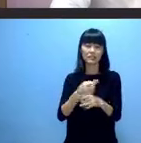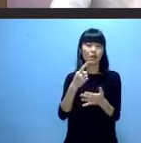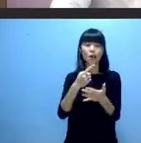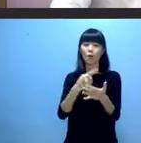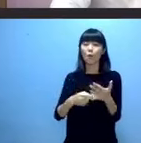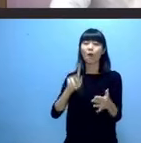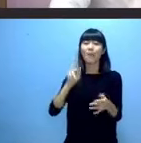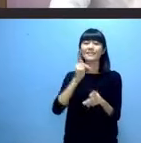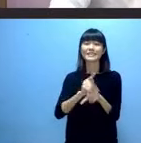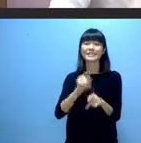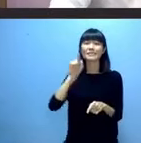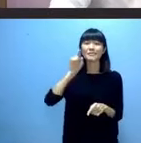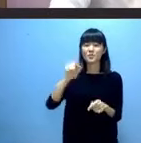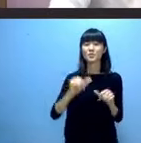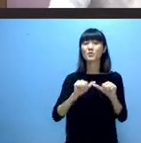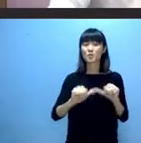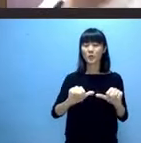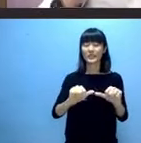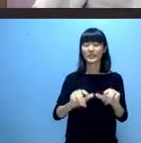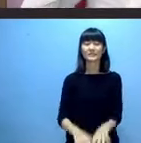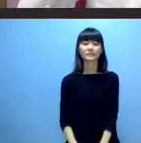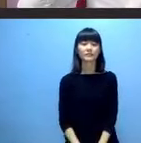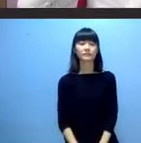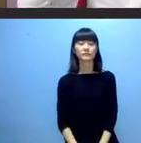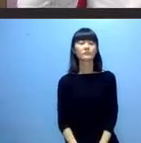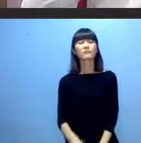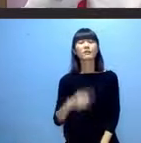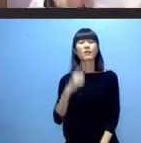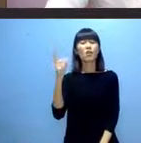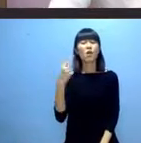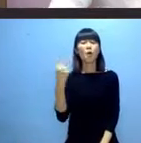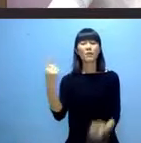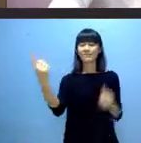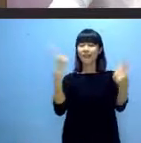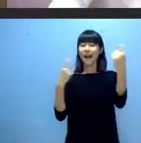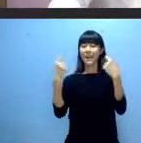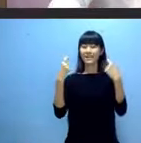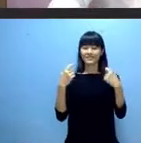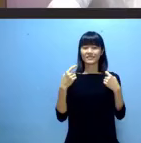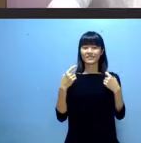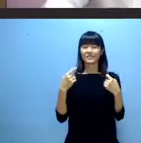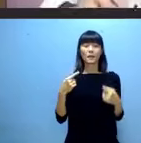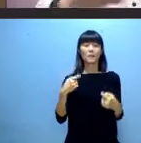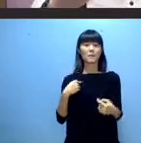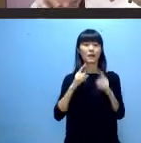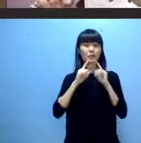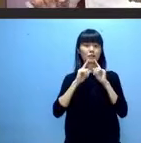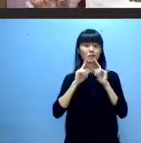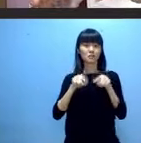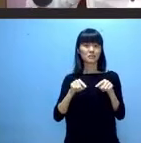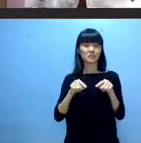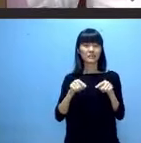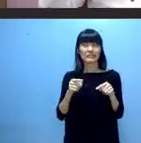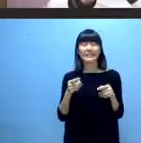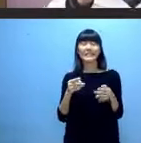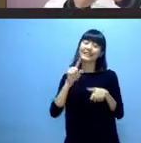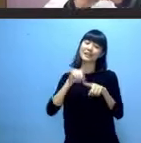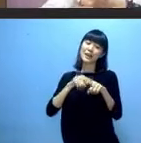This is always a question that, you know, people ask, and I believe my answers always change depending on the mood that I'm feeling that day.